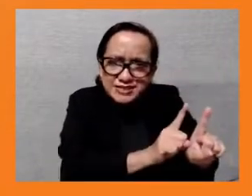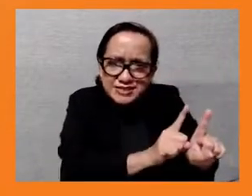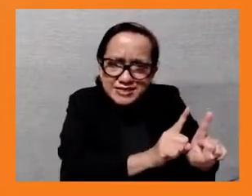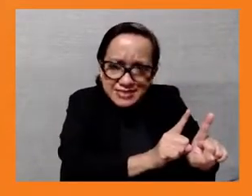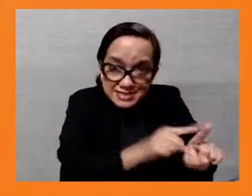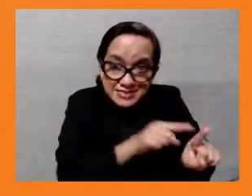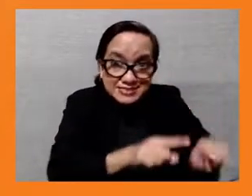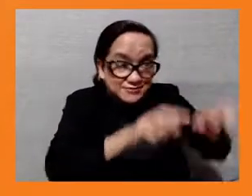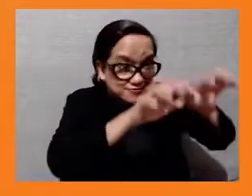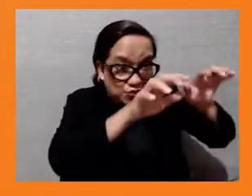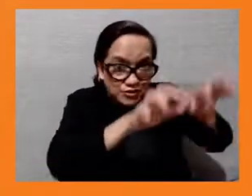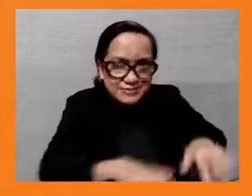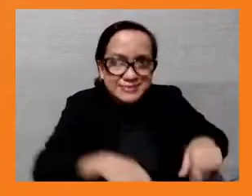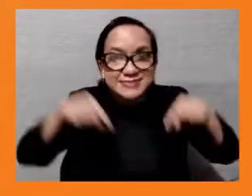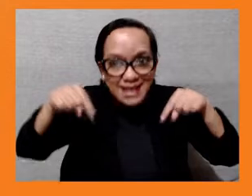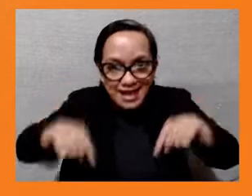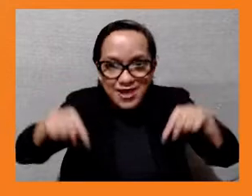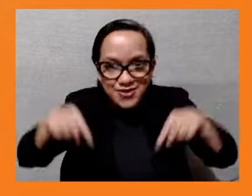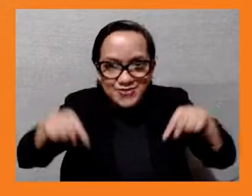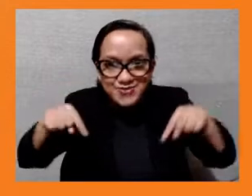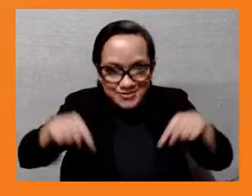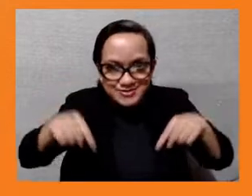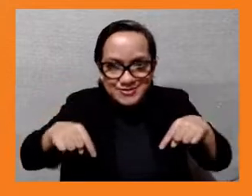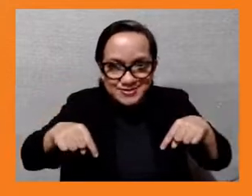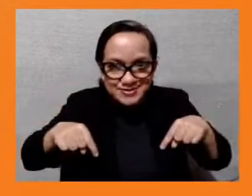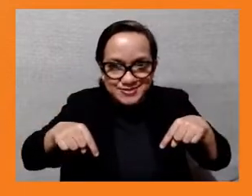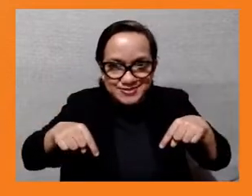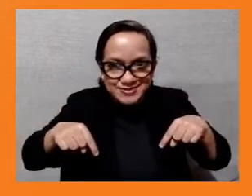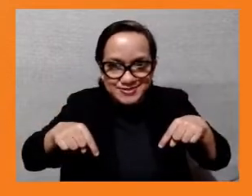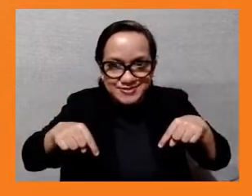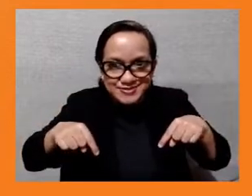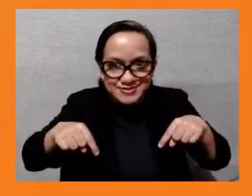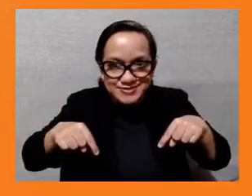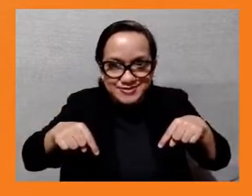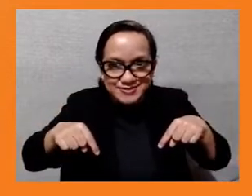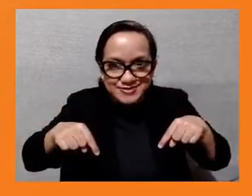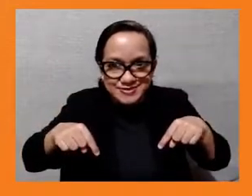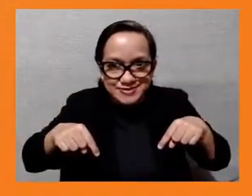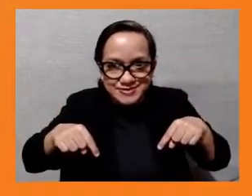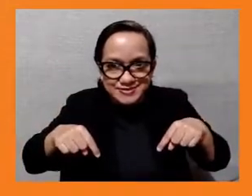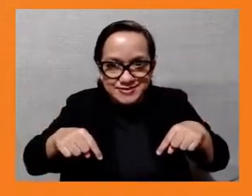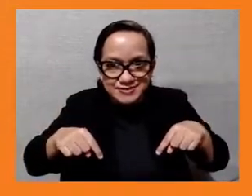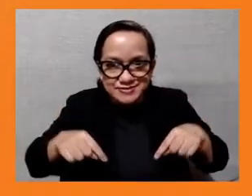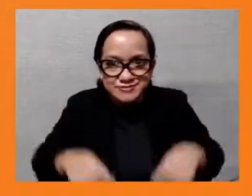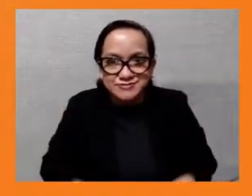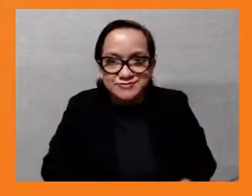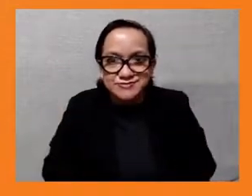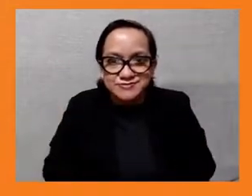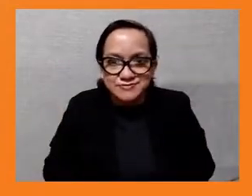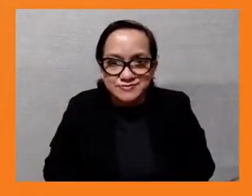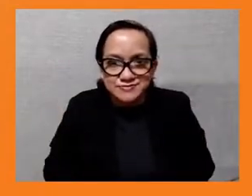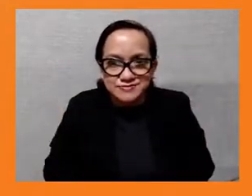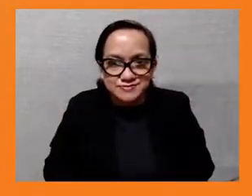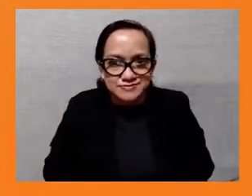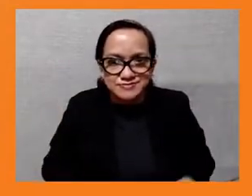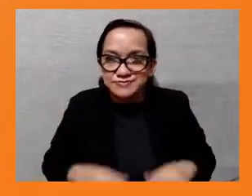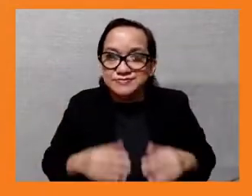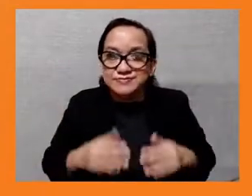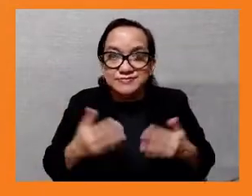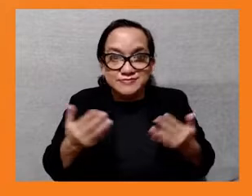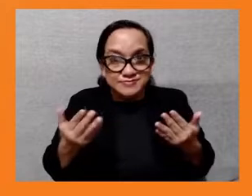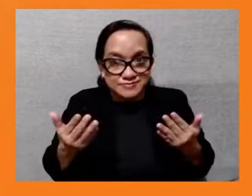as part of the energy policy, but with guidance around the appropriate use. Thank you. Thank you. Bruce,